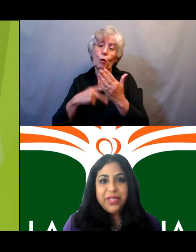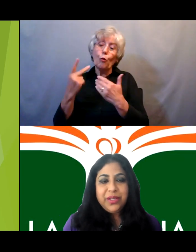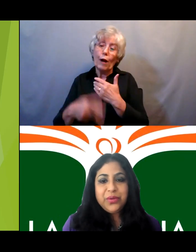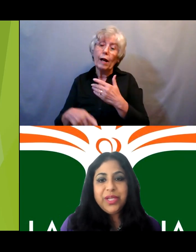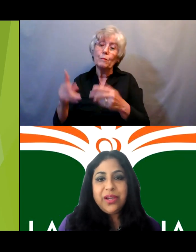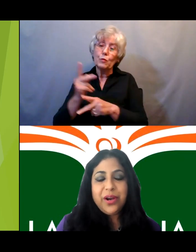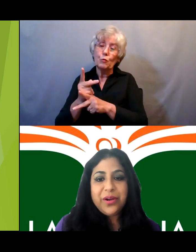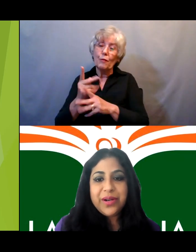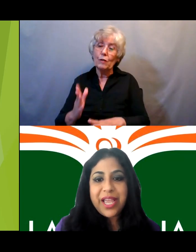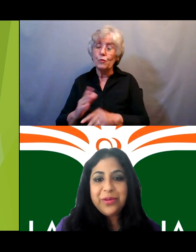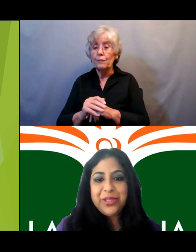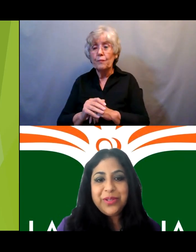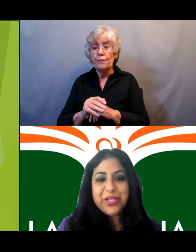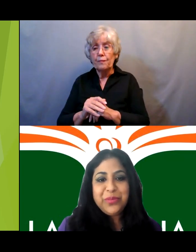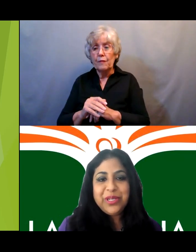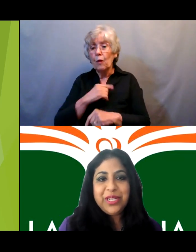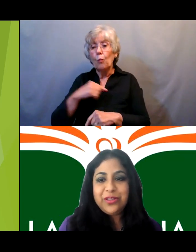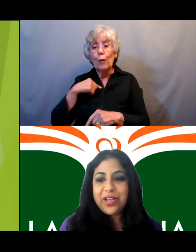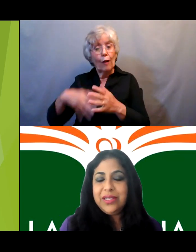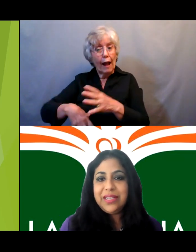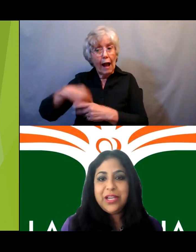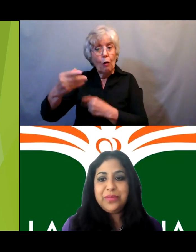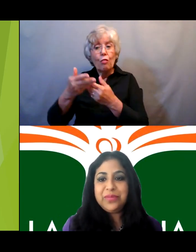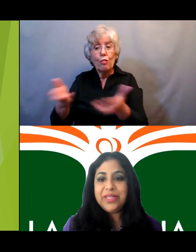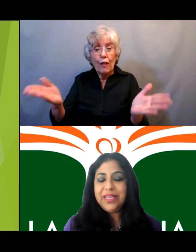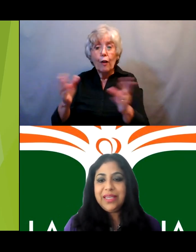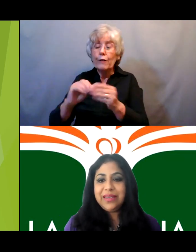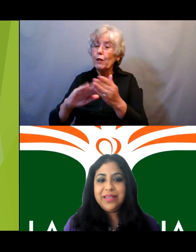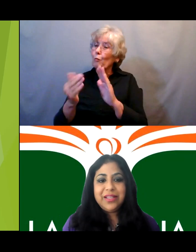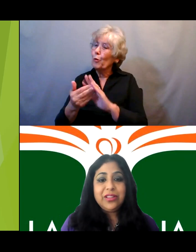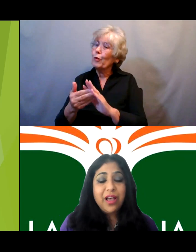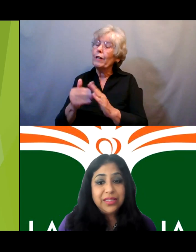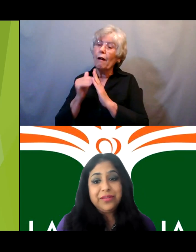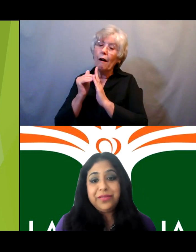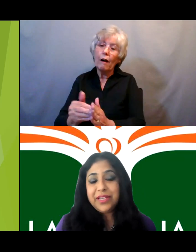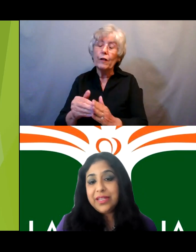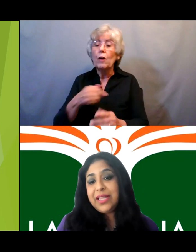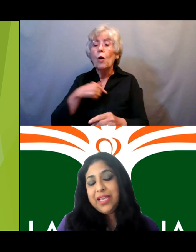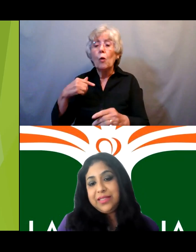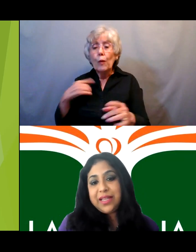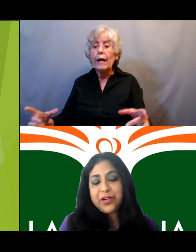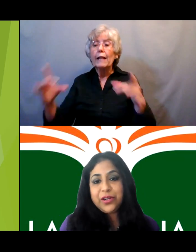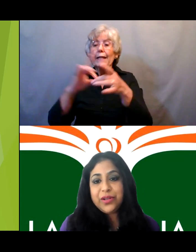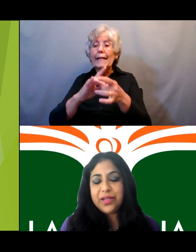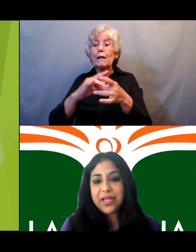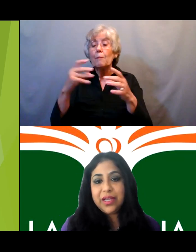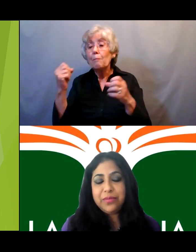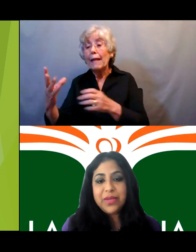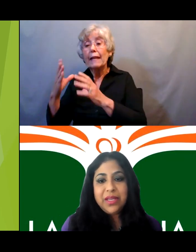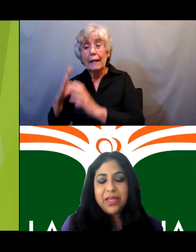So we are out there in the community a lot, linking lots of clients that